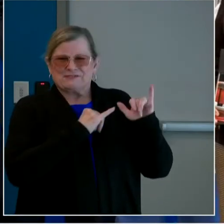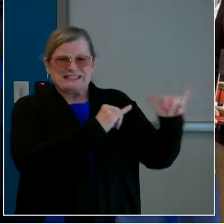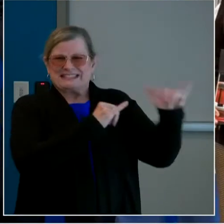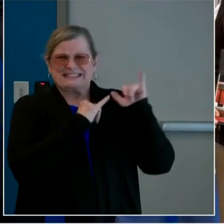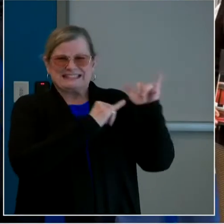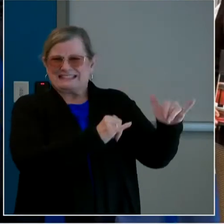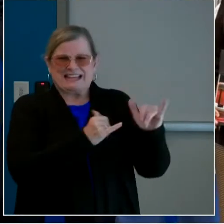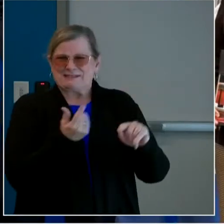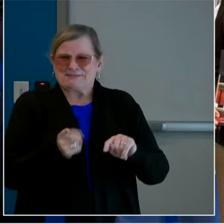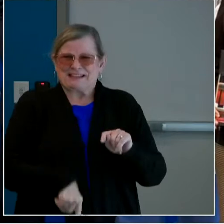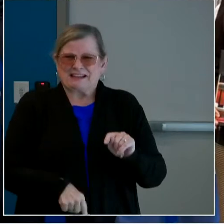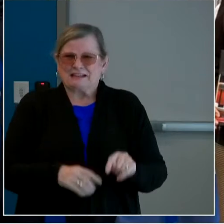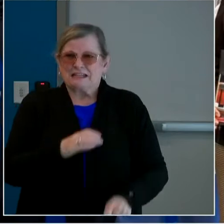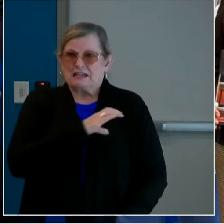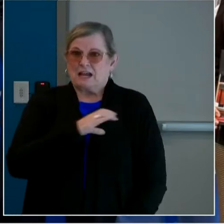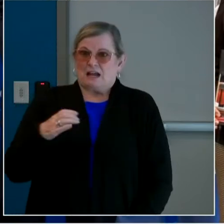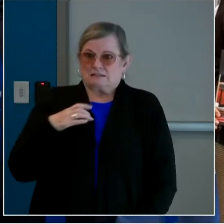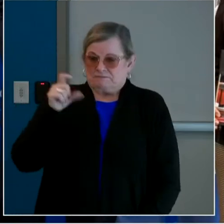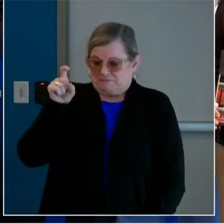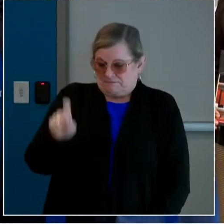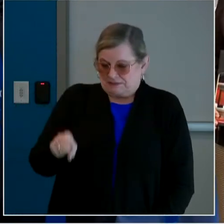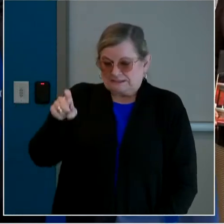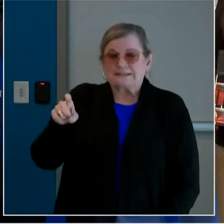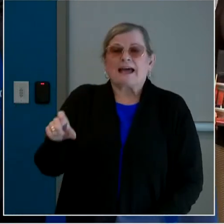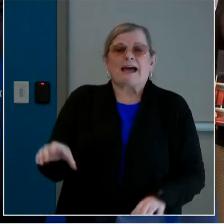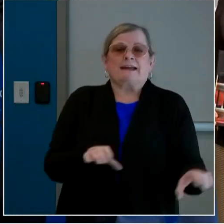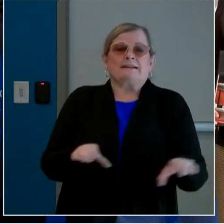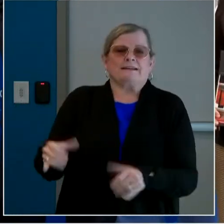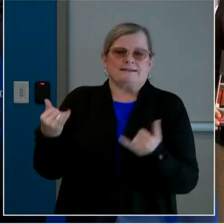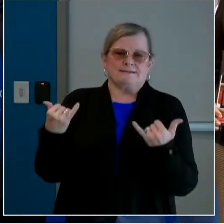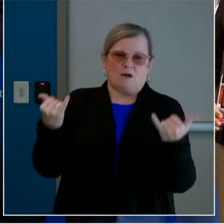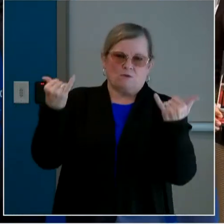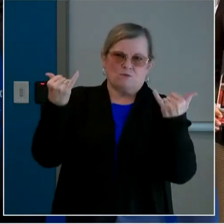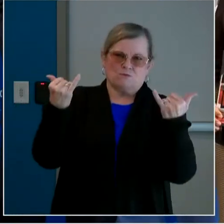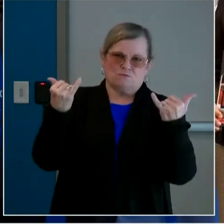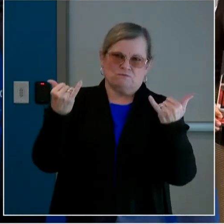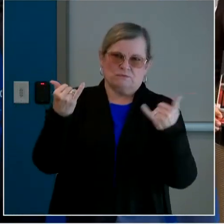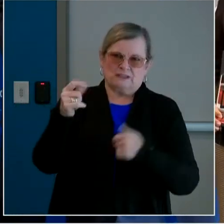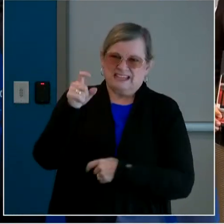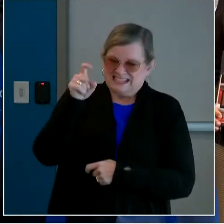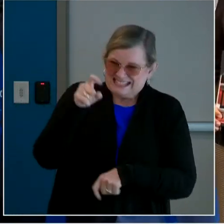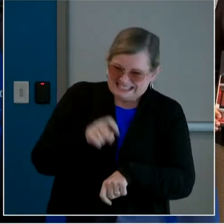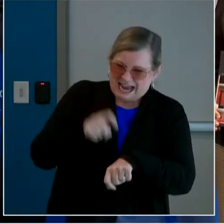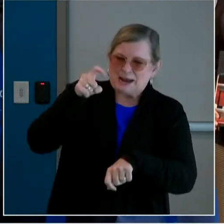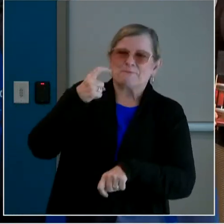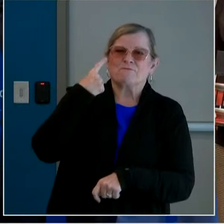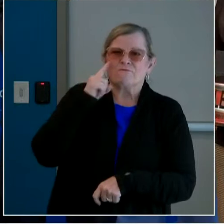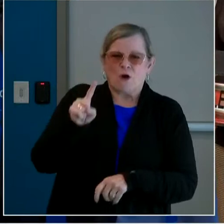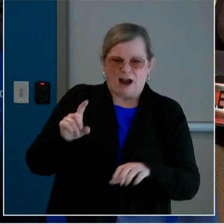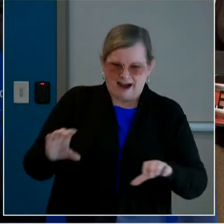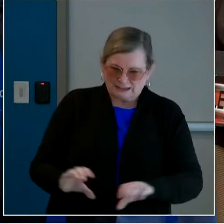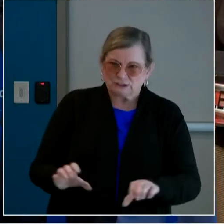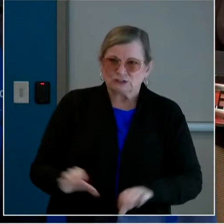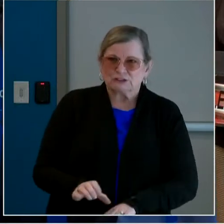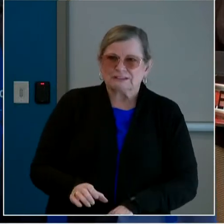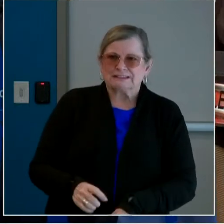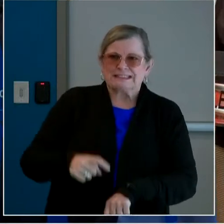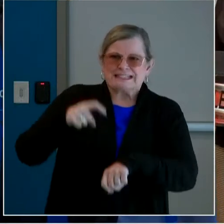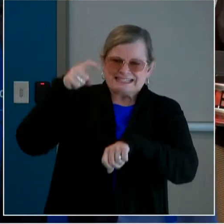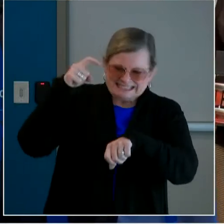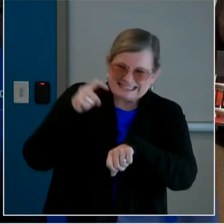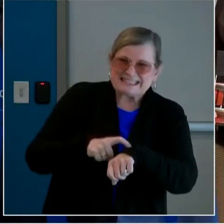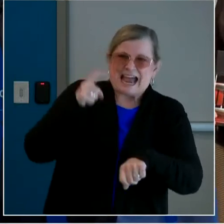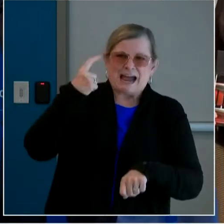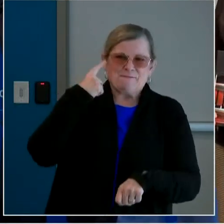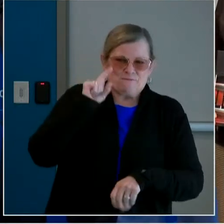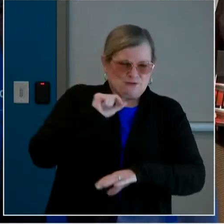Congress must act now. It's time for action. It's time to codify the rights in